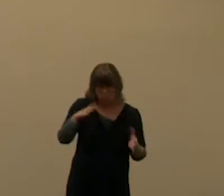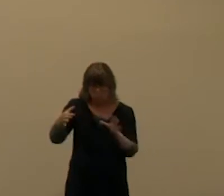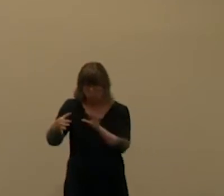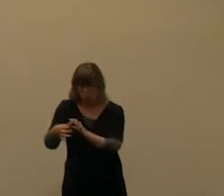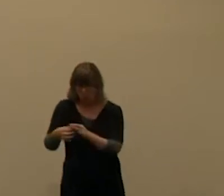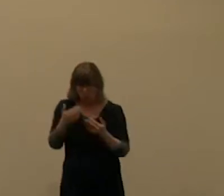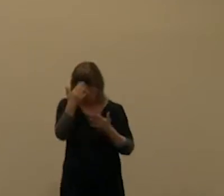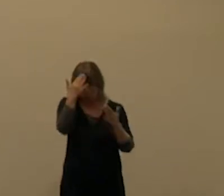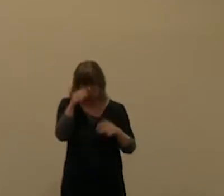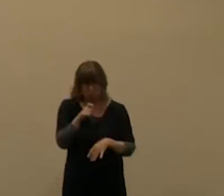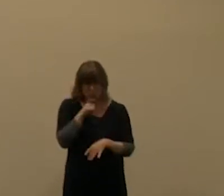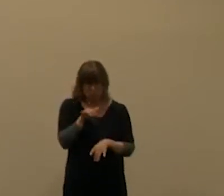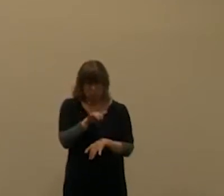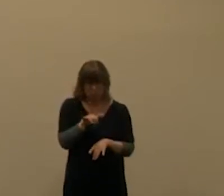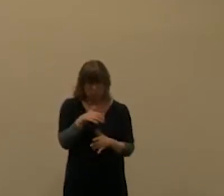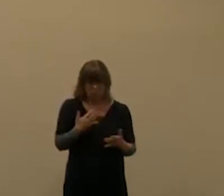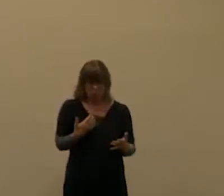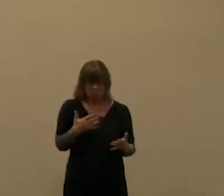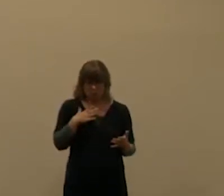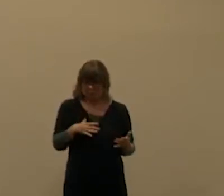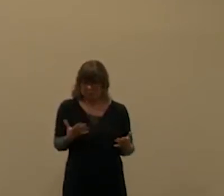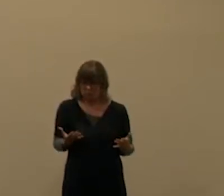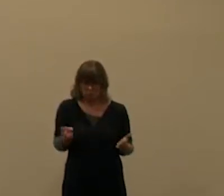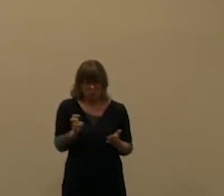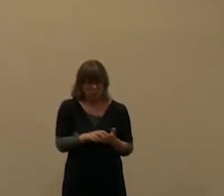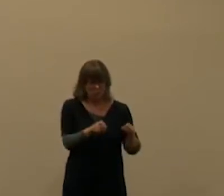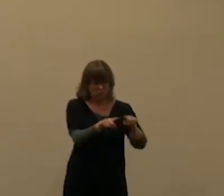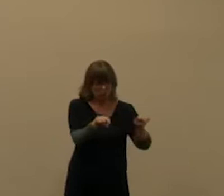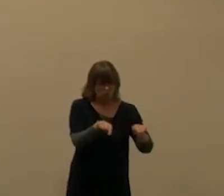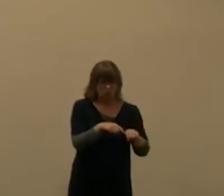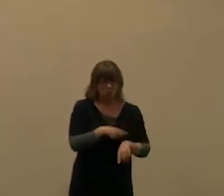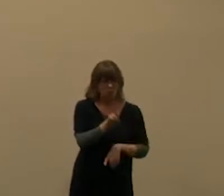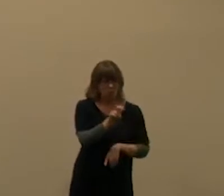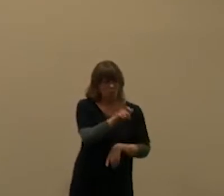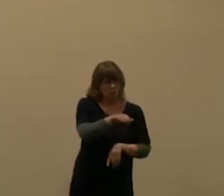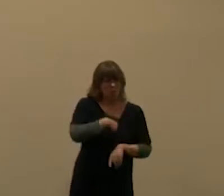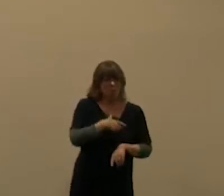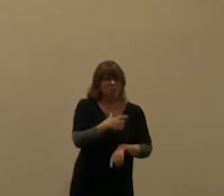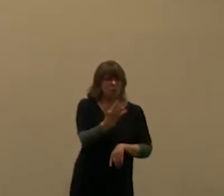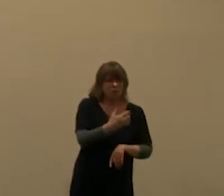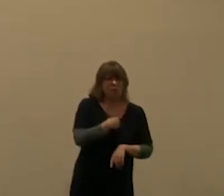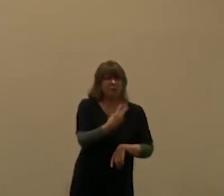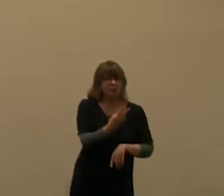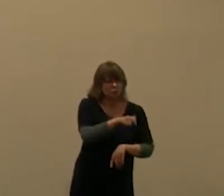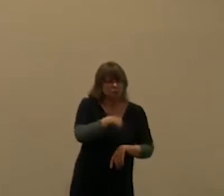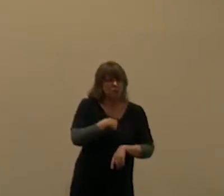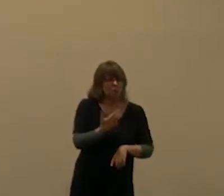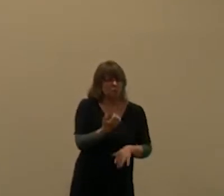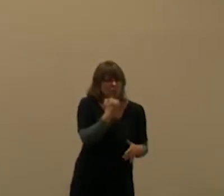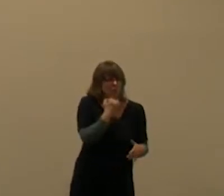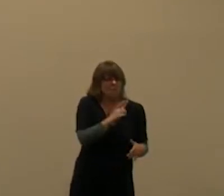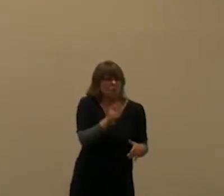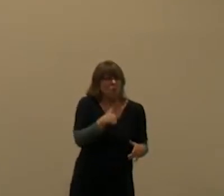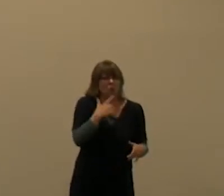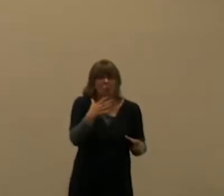home. So do I need to book a meeting room for 12 people, 15 people, 2 people, or can I